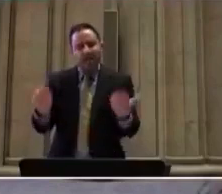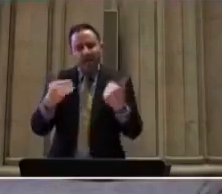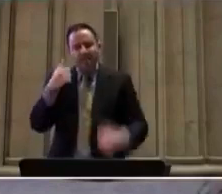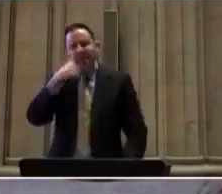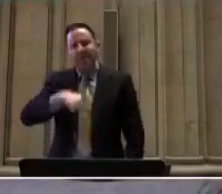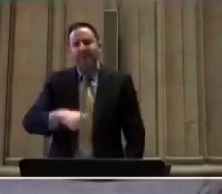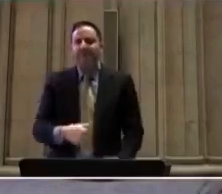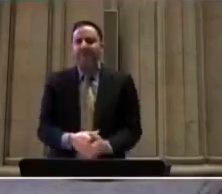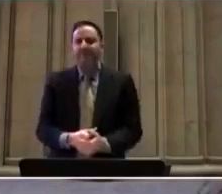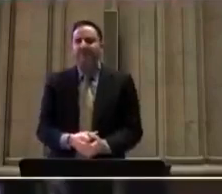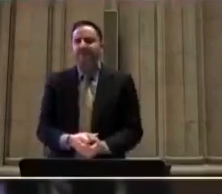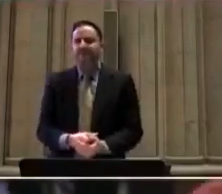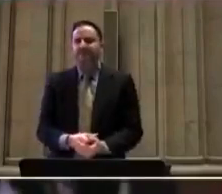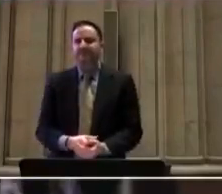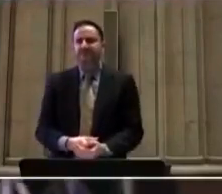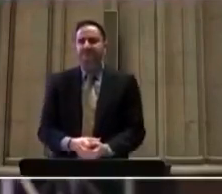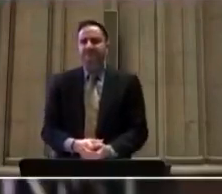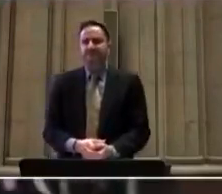girls.